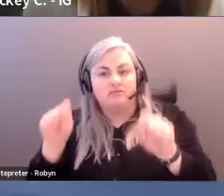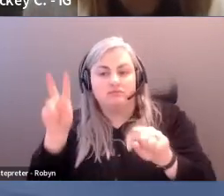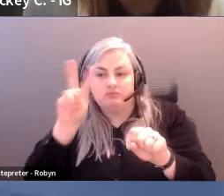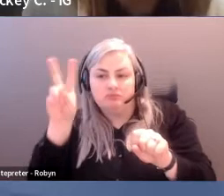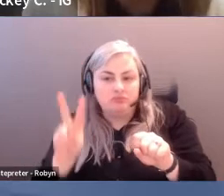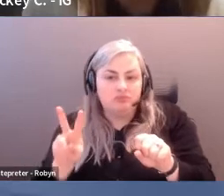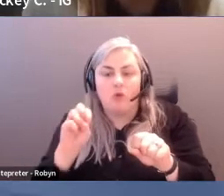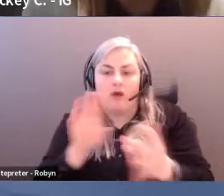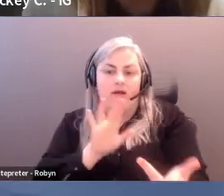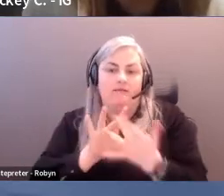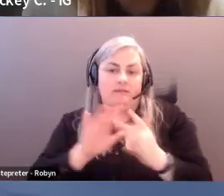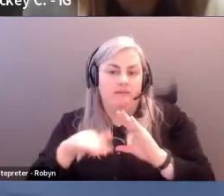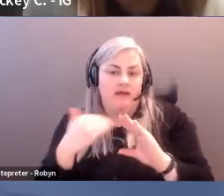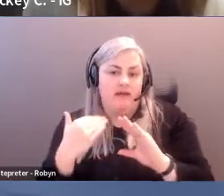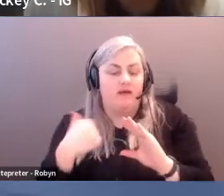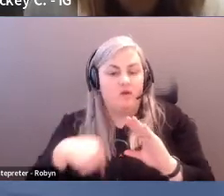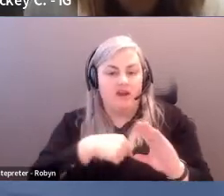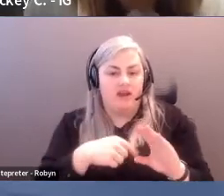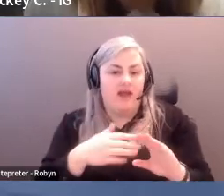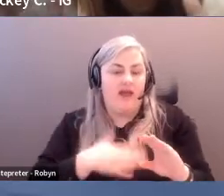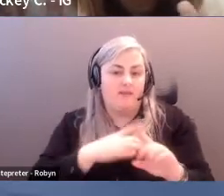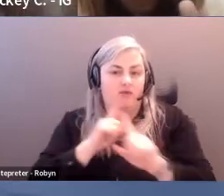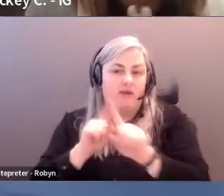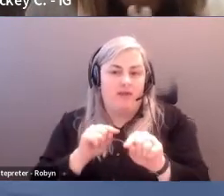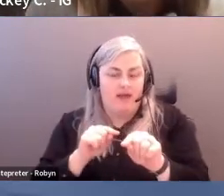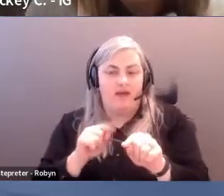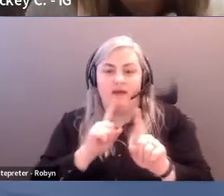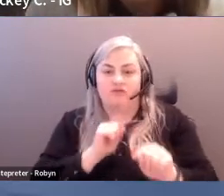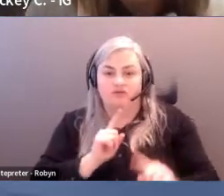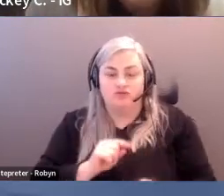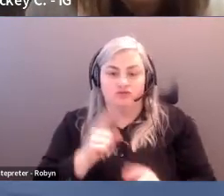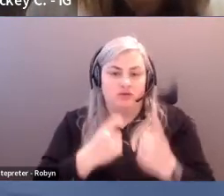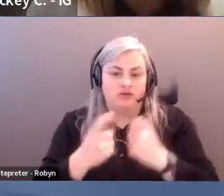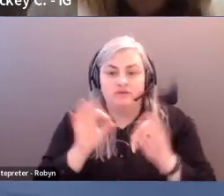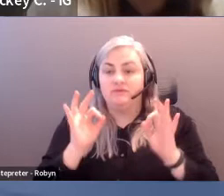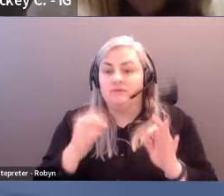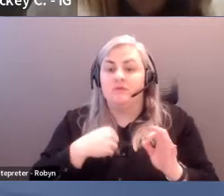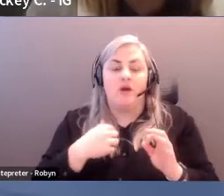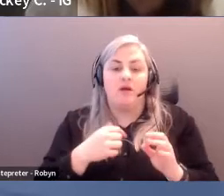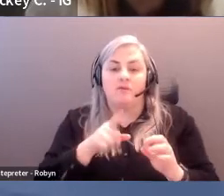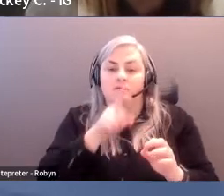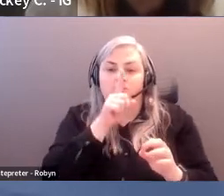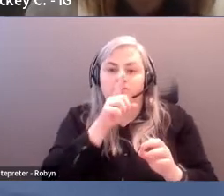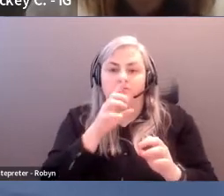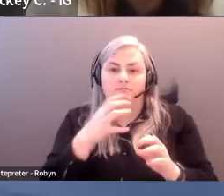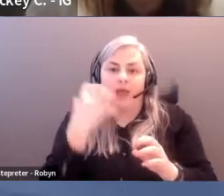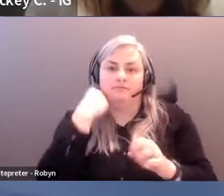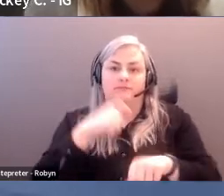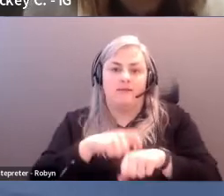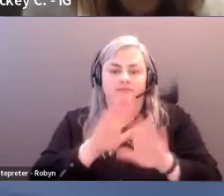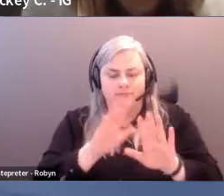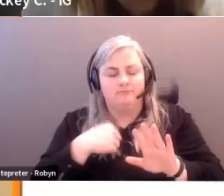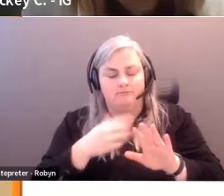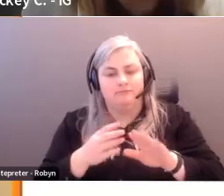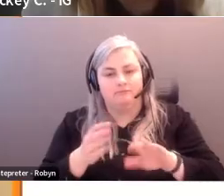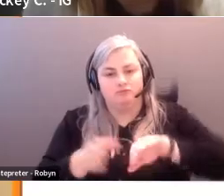out by email, and we'll be happy to respond and answer any questions. But I'm not going to take any more of your time today. I would like to introduce our